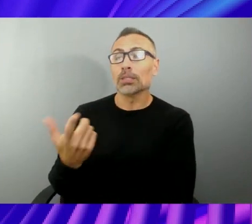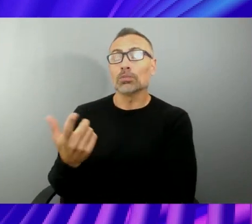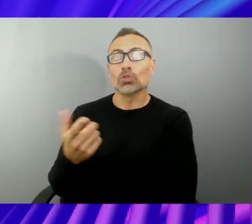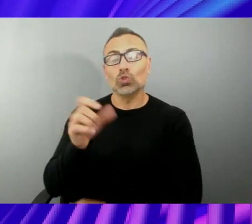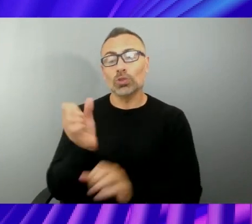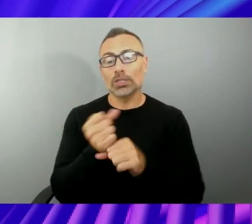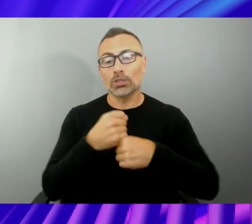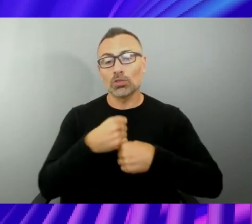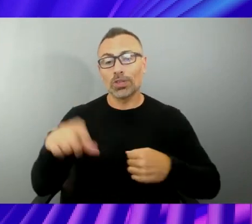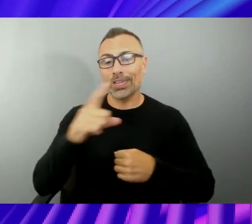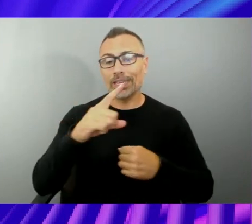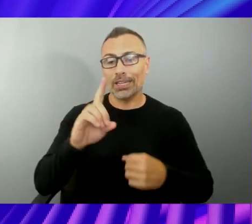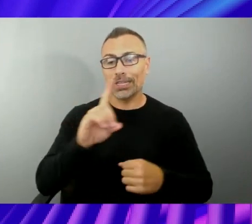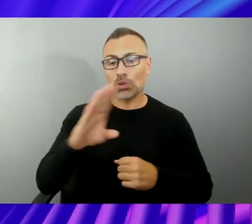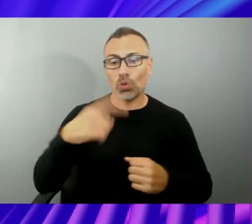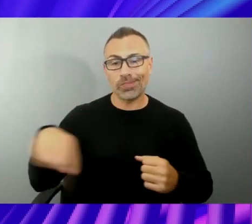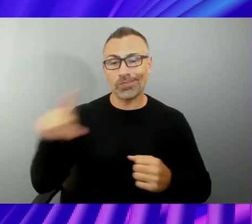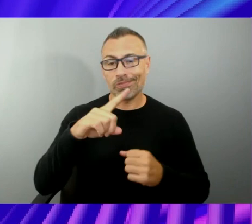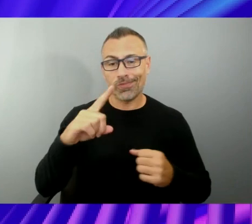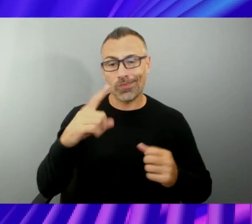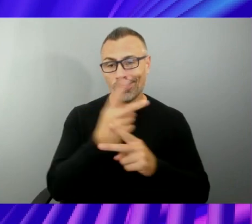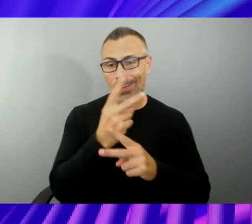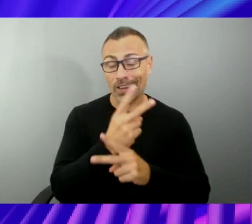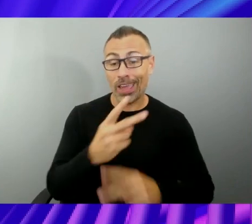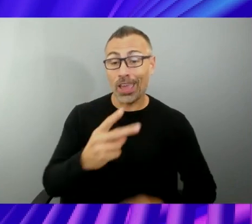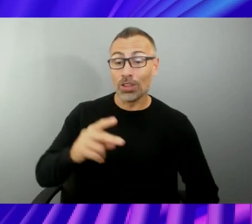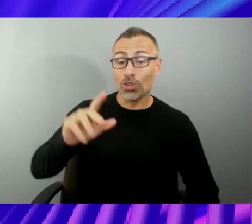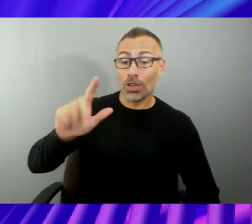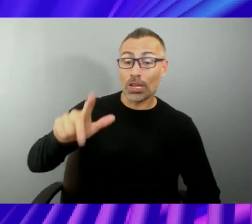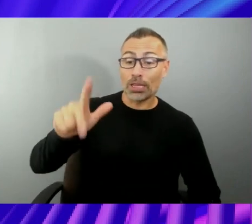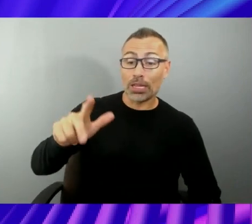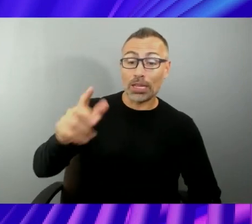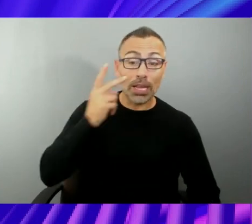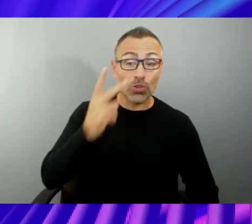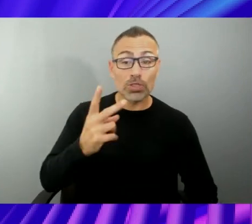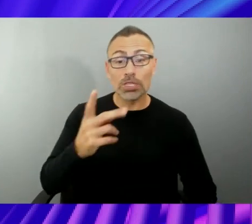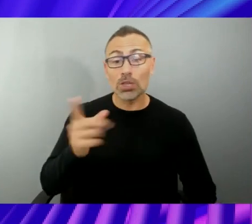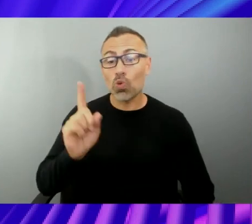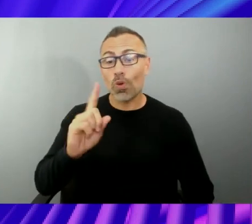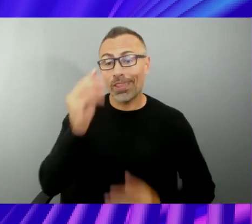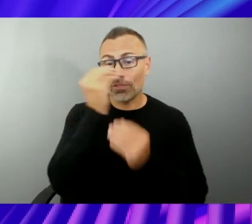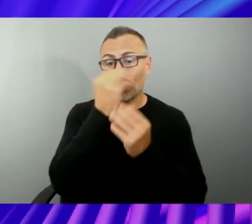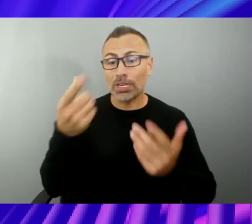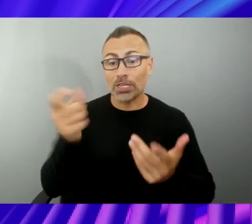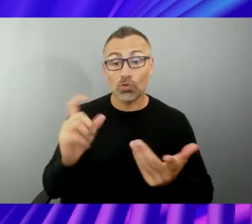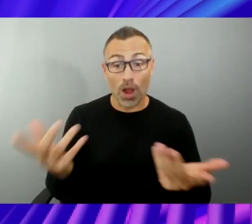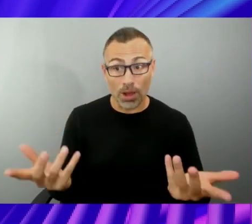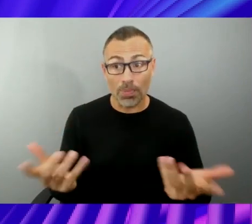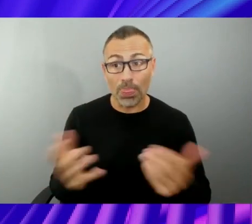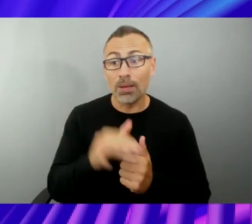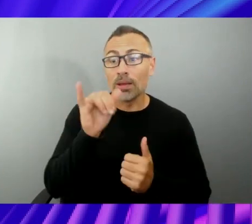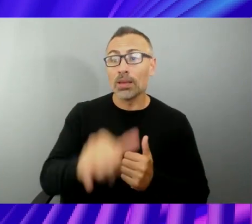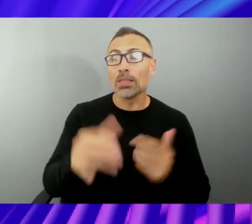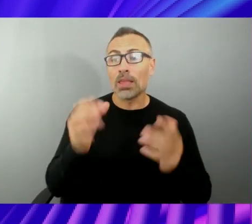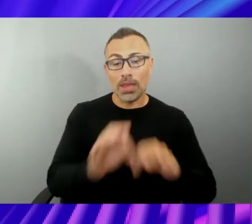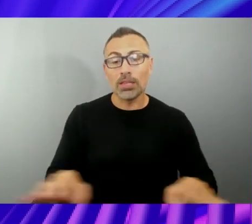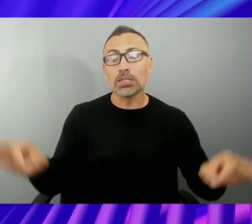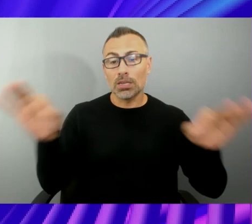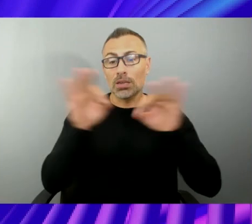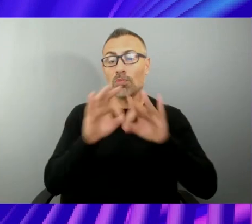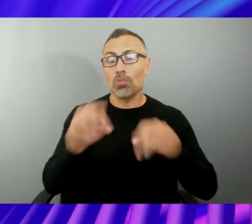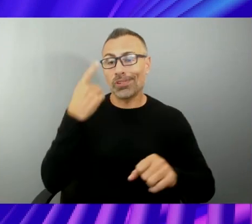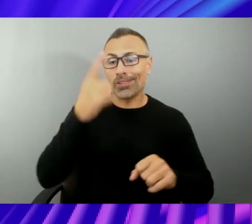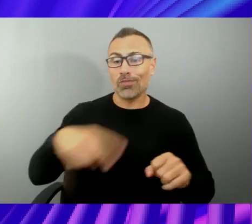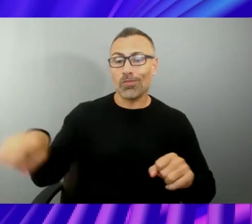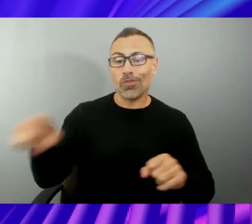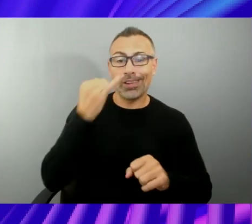then when double click on it, then you see which page is giving 404. Yeah. That is very important for our, if you are selling some product, yeah. then you